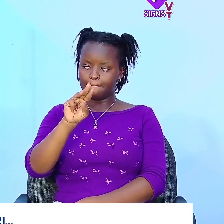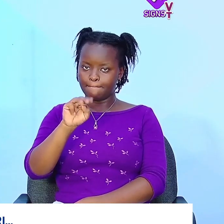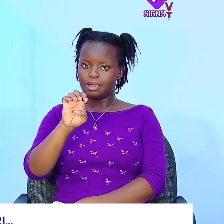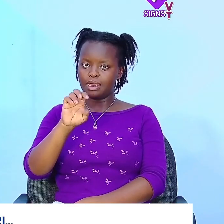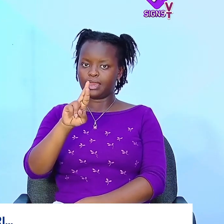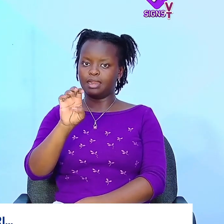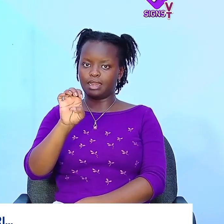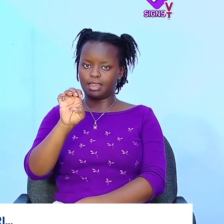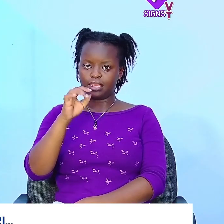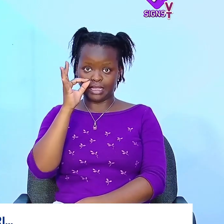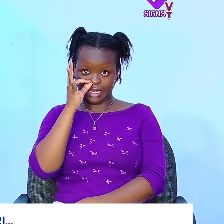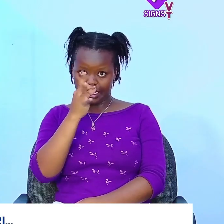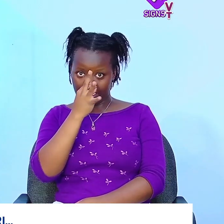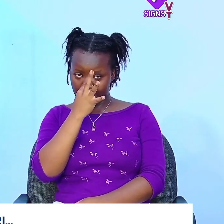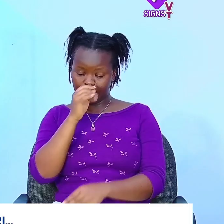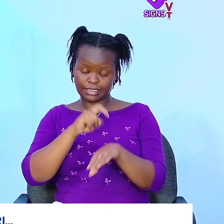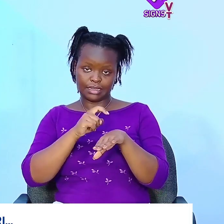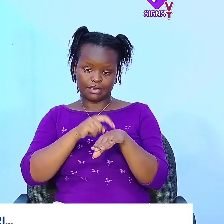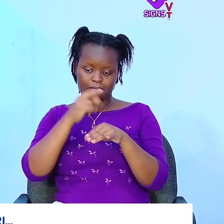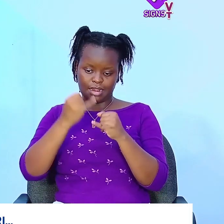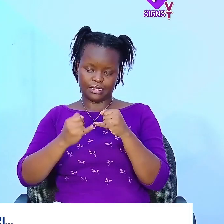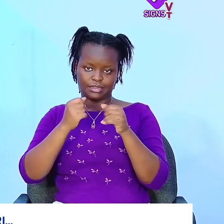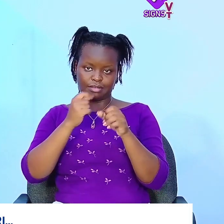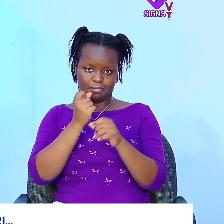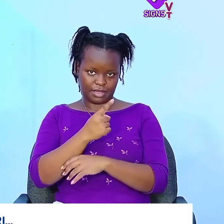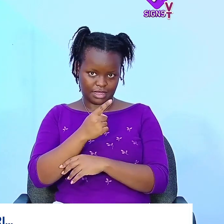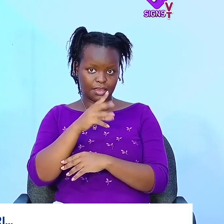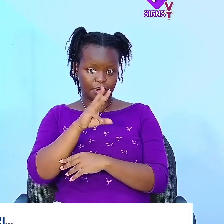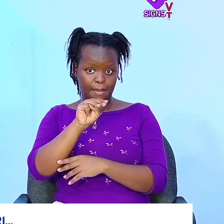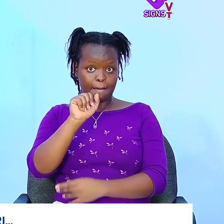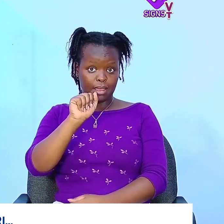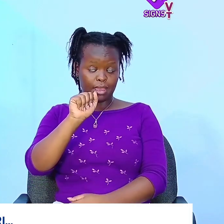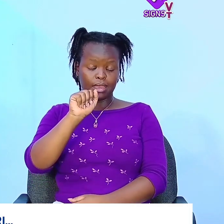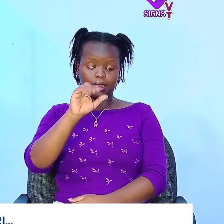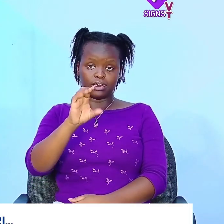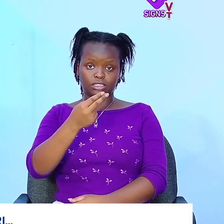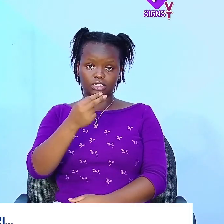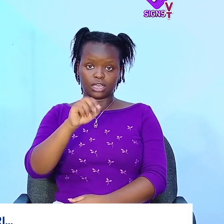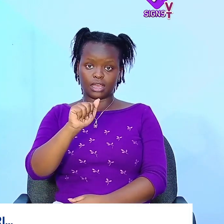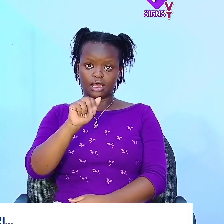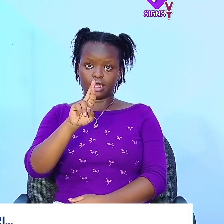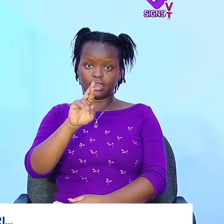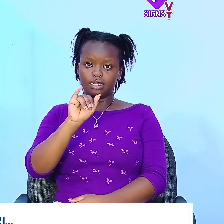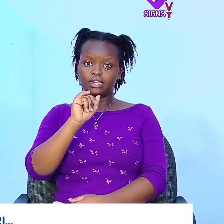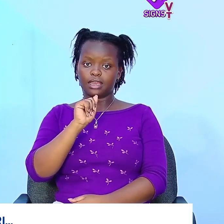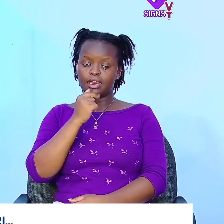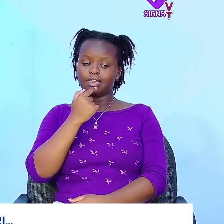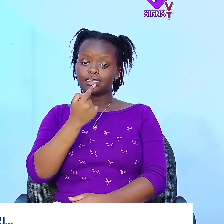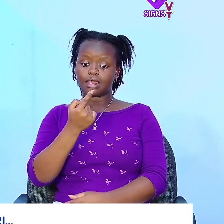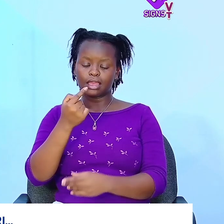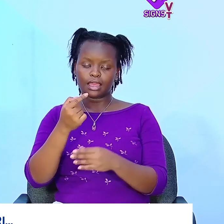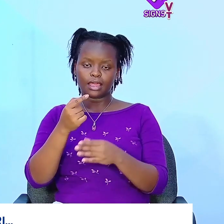during the proceedings last month. Macharia told the court he was under the influence of